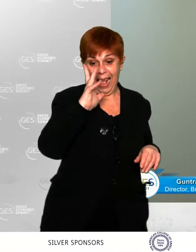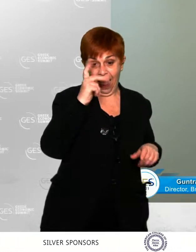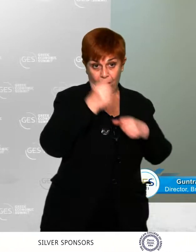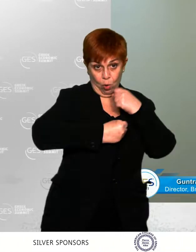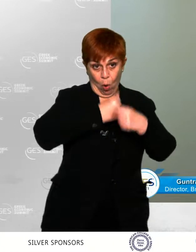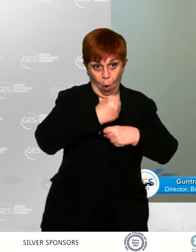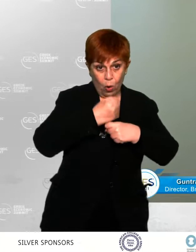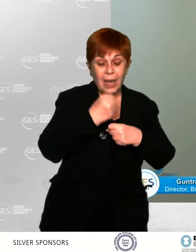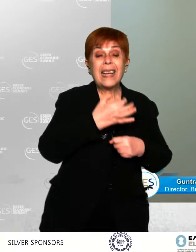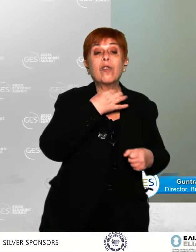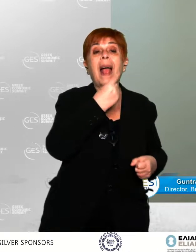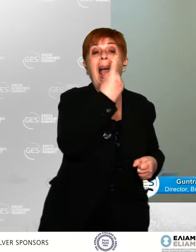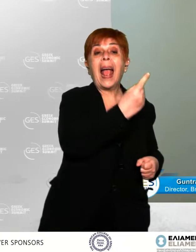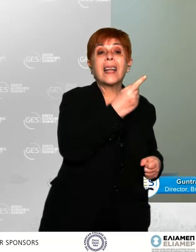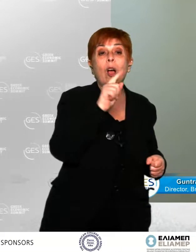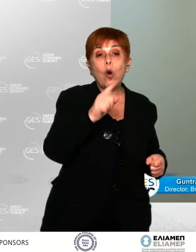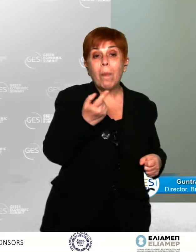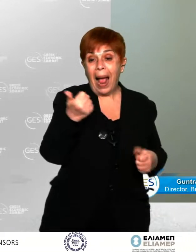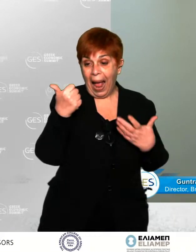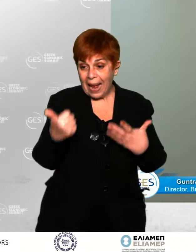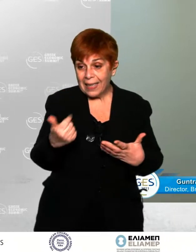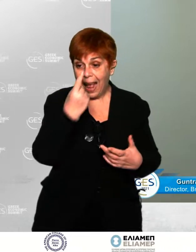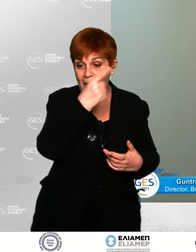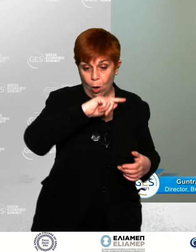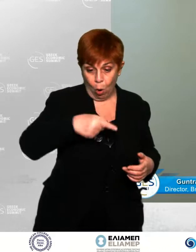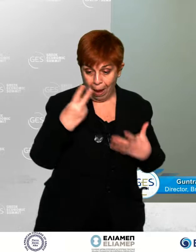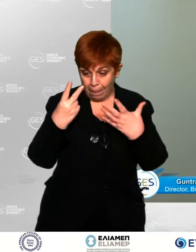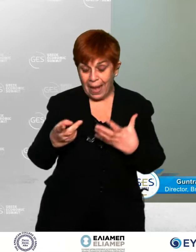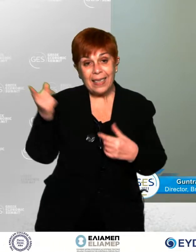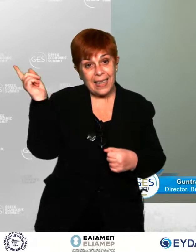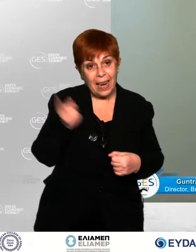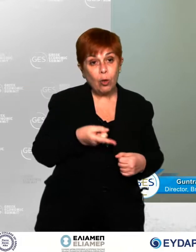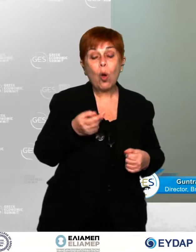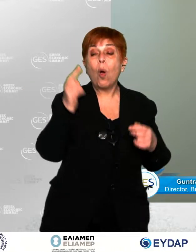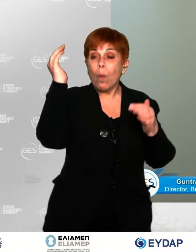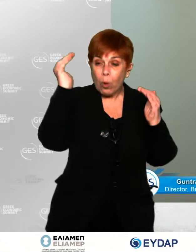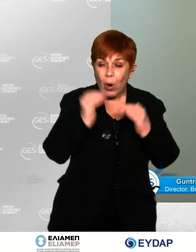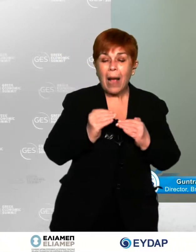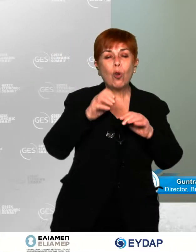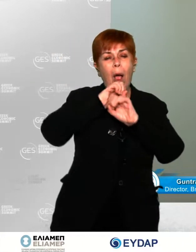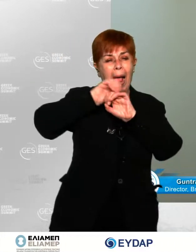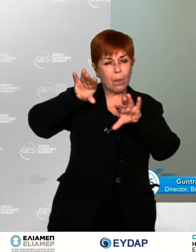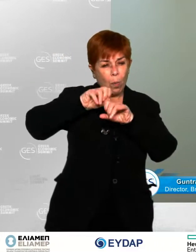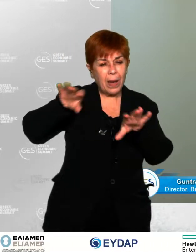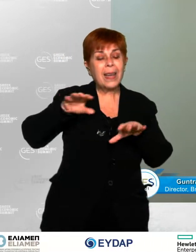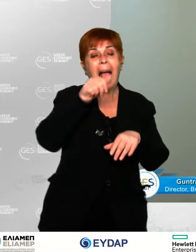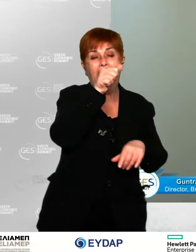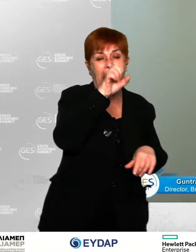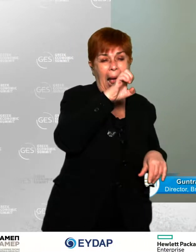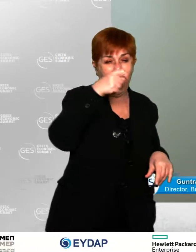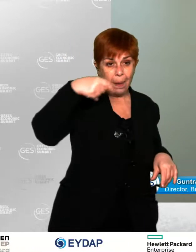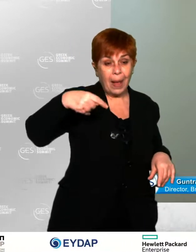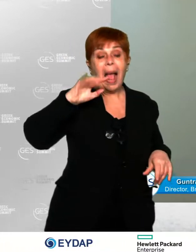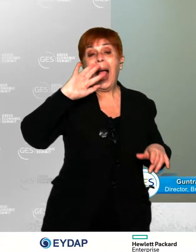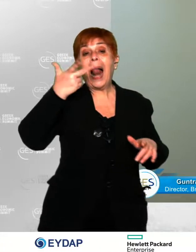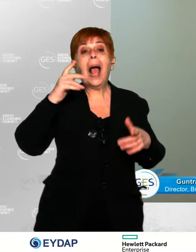1.6, 1.7% less emissions per unit of GDP. But global growth is at